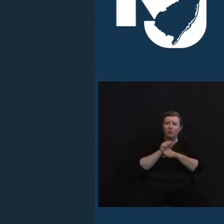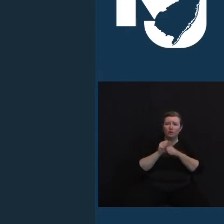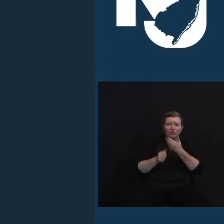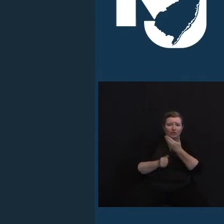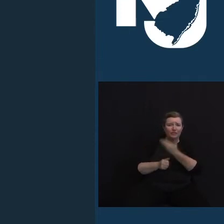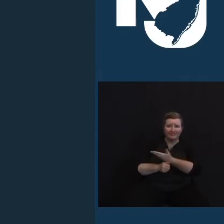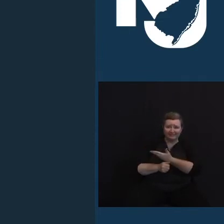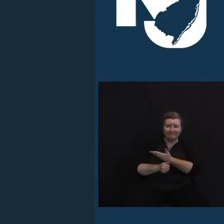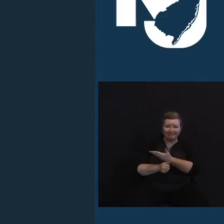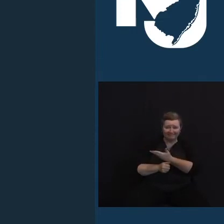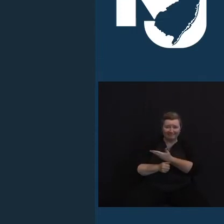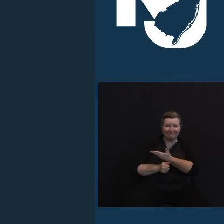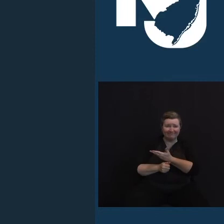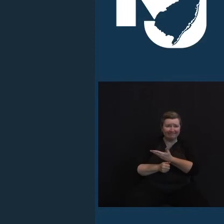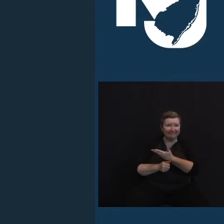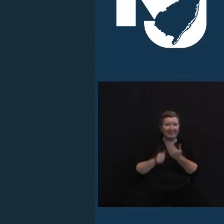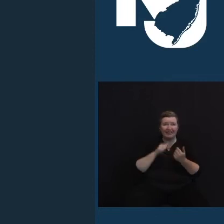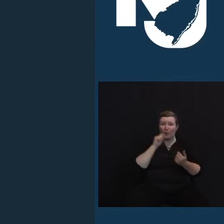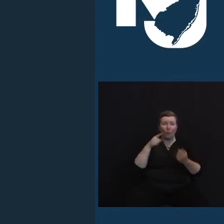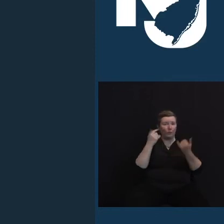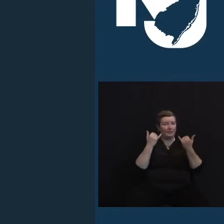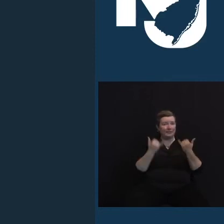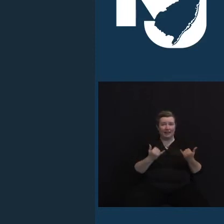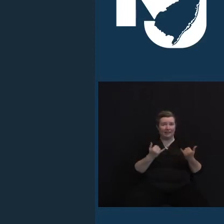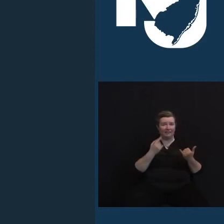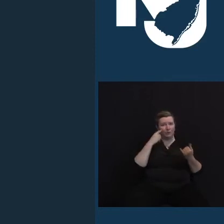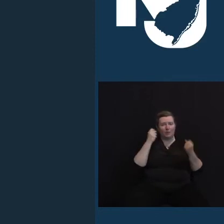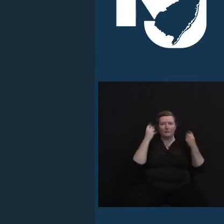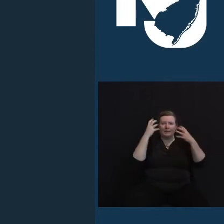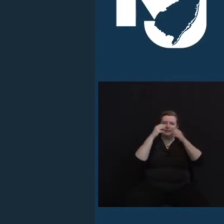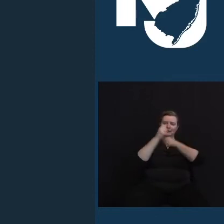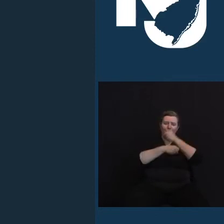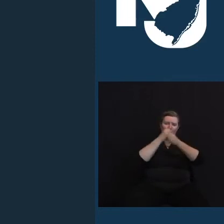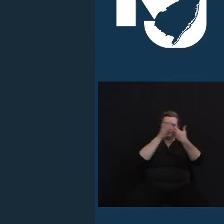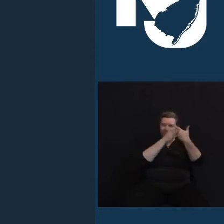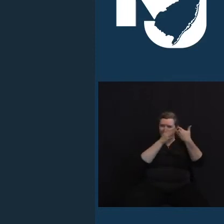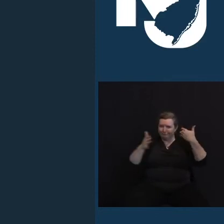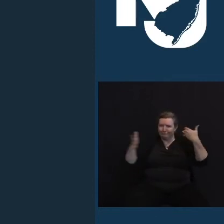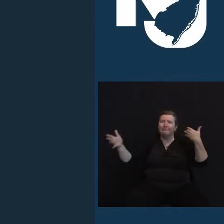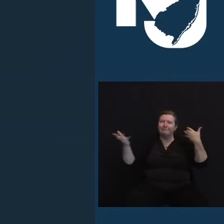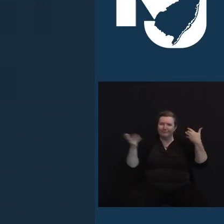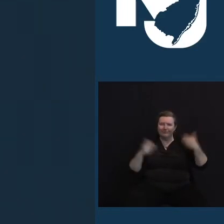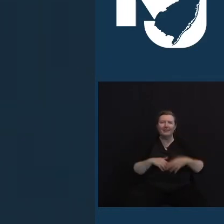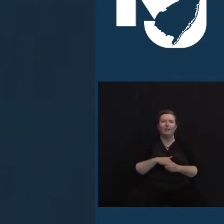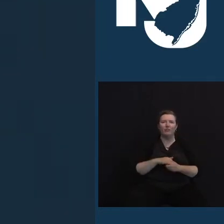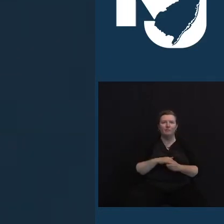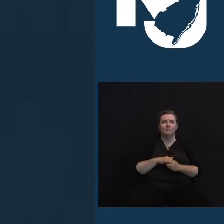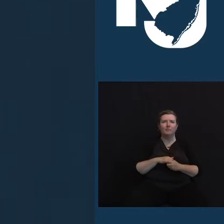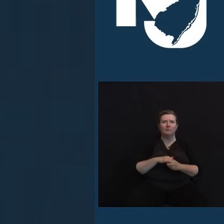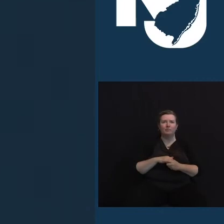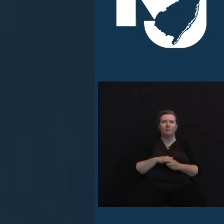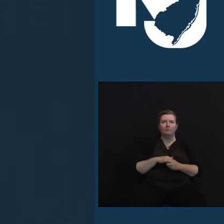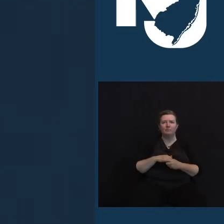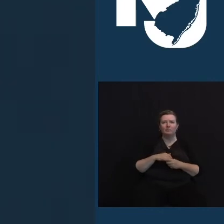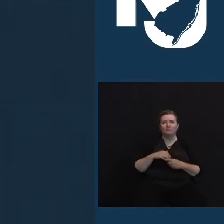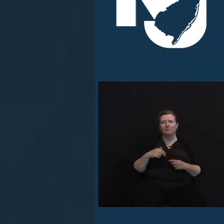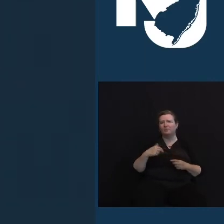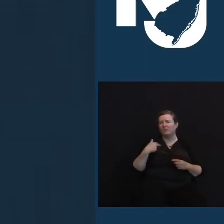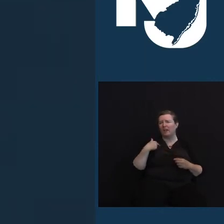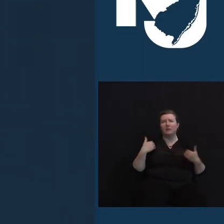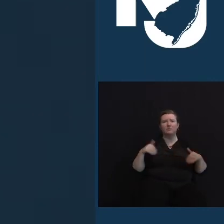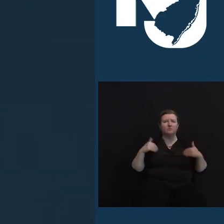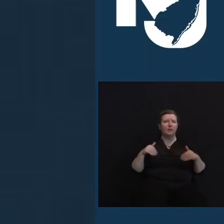not just in her current capacity, but for many years to come. I don't think we need to speak about cementing a legacy. Loretta built an incredible